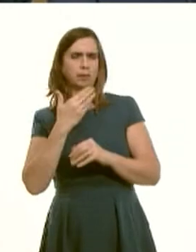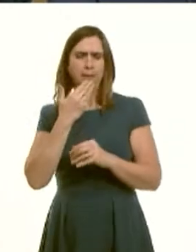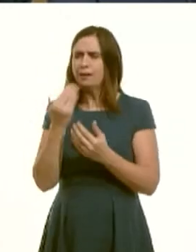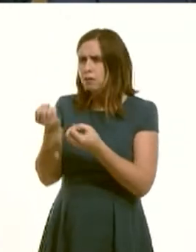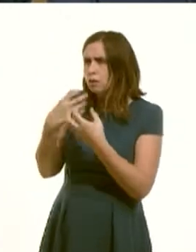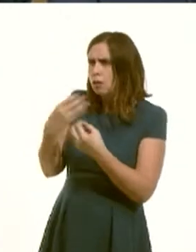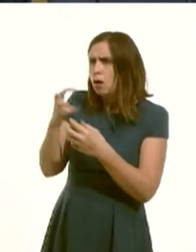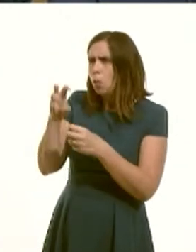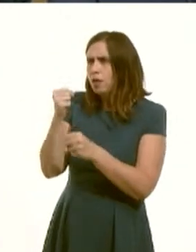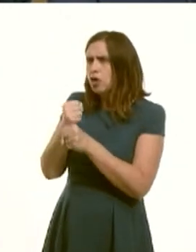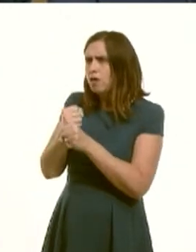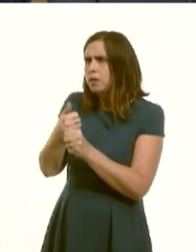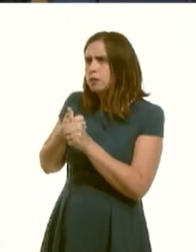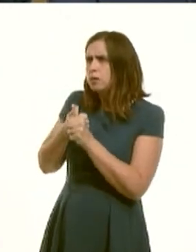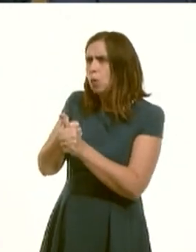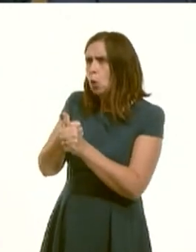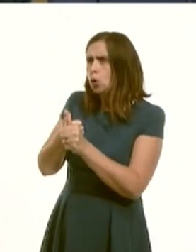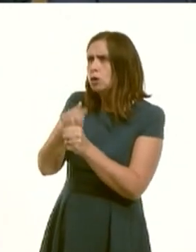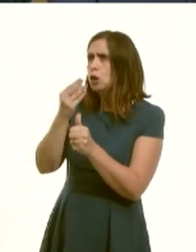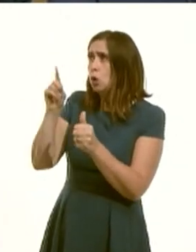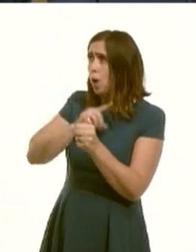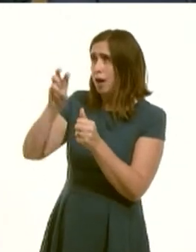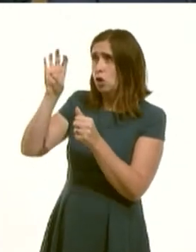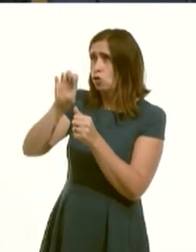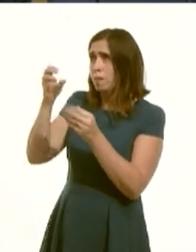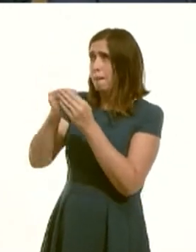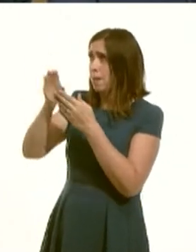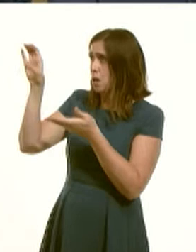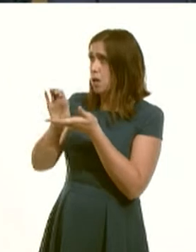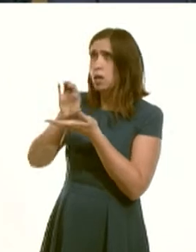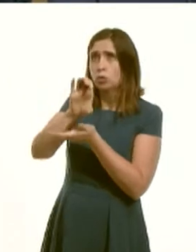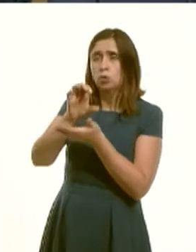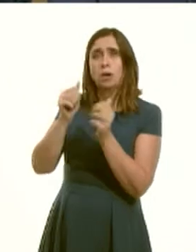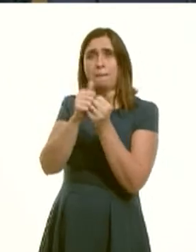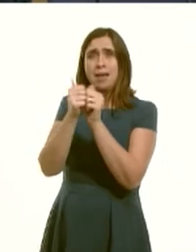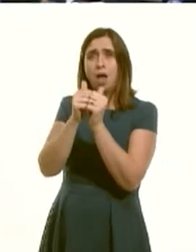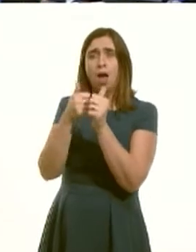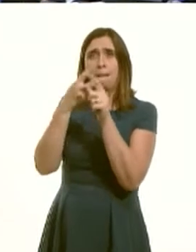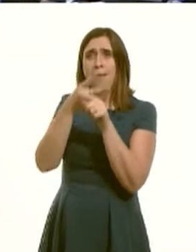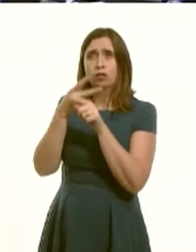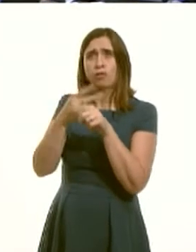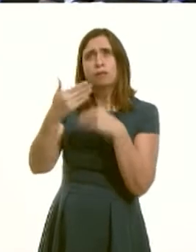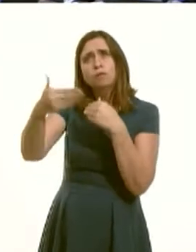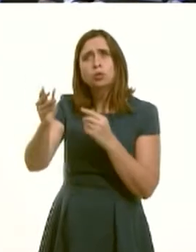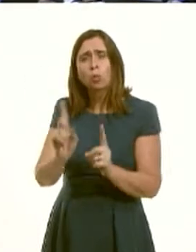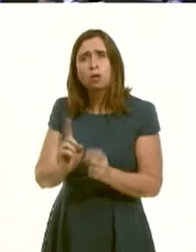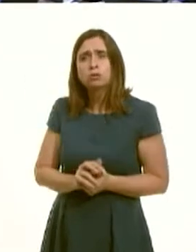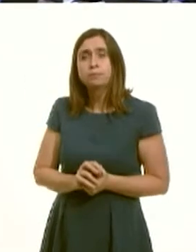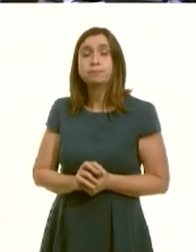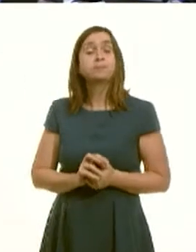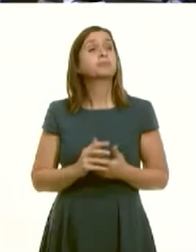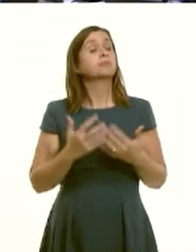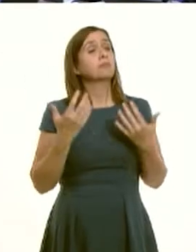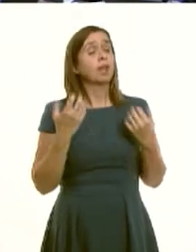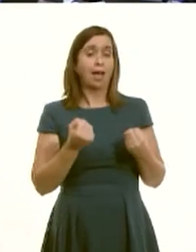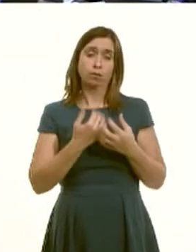Welsh Government support utilising the European money for peer mentoring as we go forward? Well, what I can say to the member is that we have a